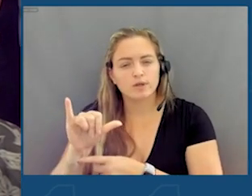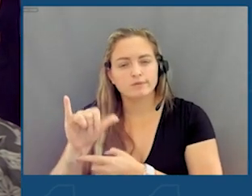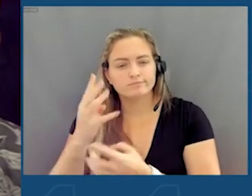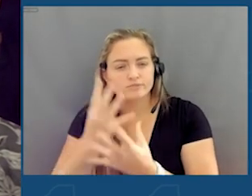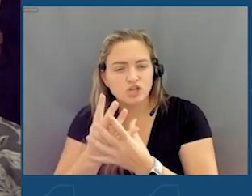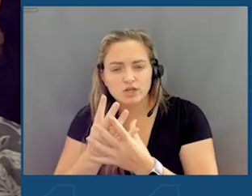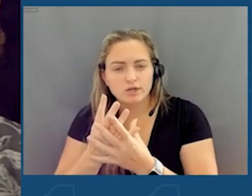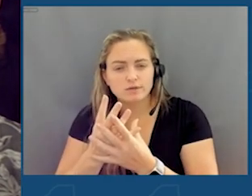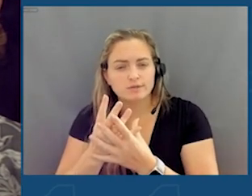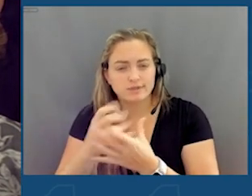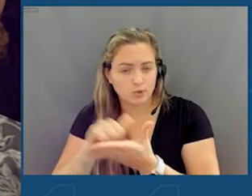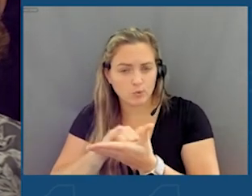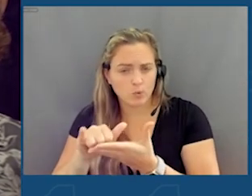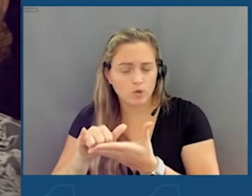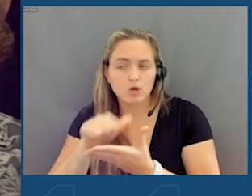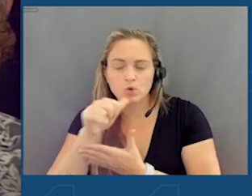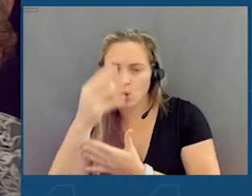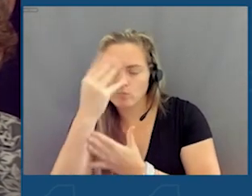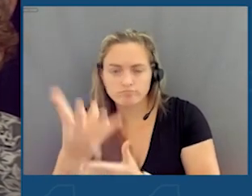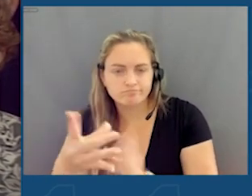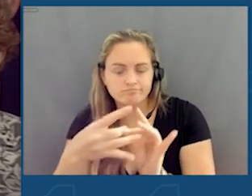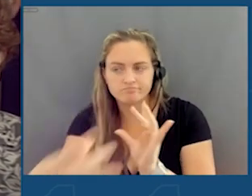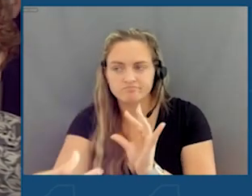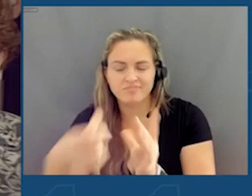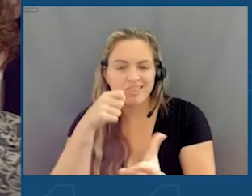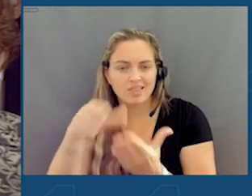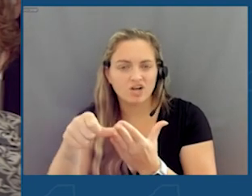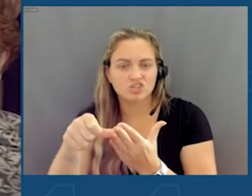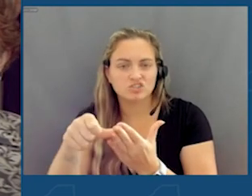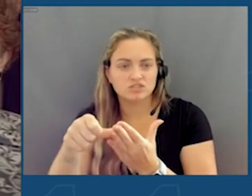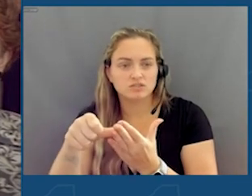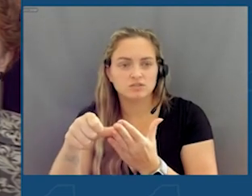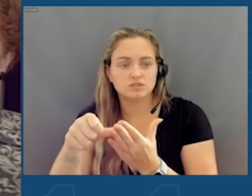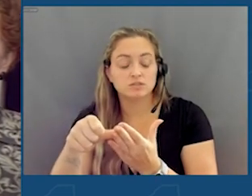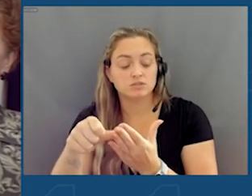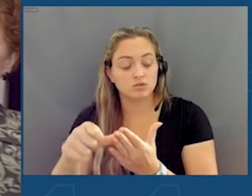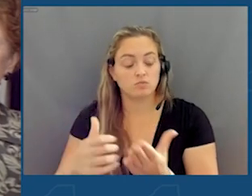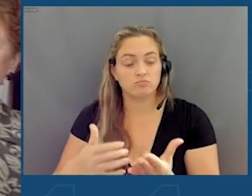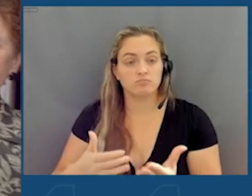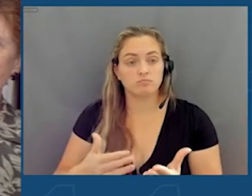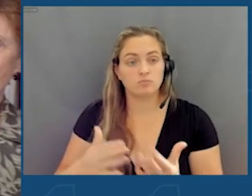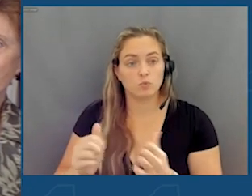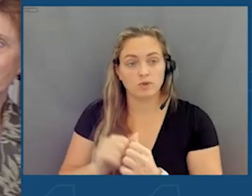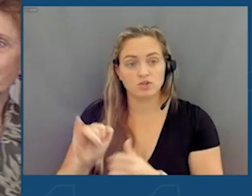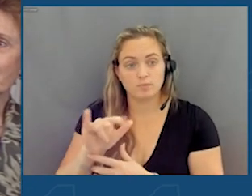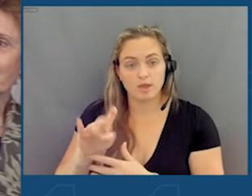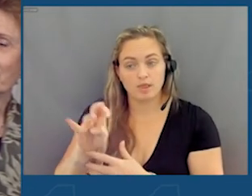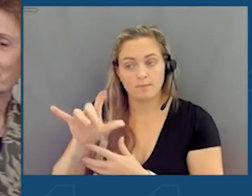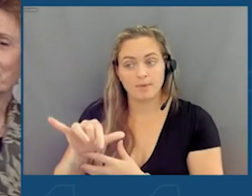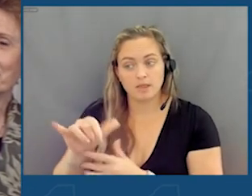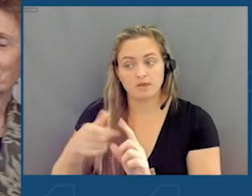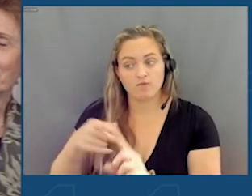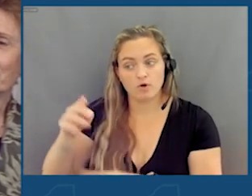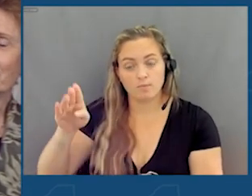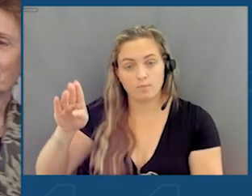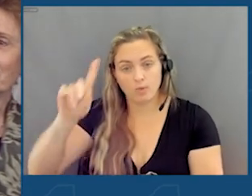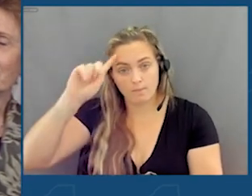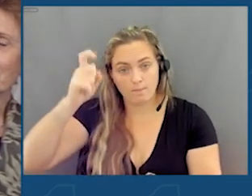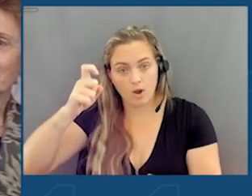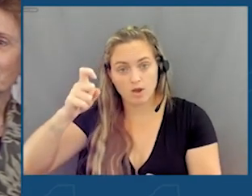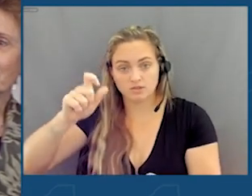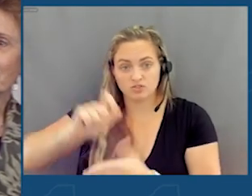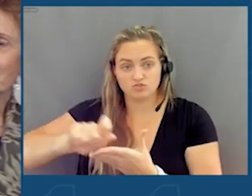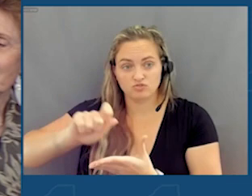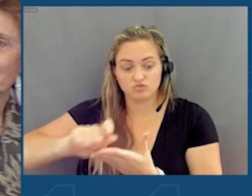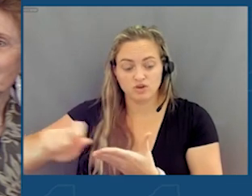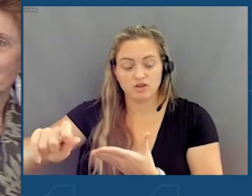not. That's why I joined with my senator colleague, Jamel Bali from the Bronx, to write New York State